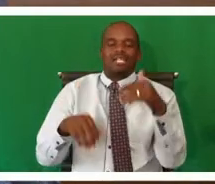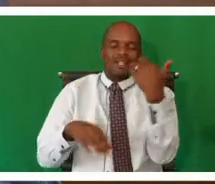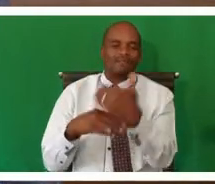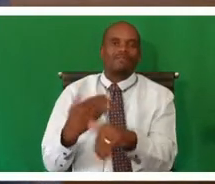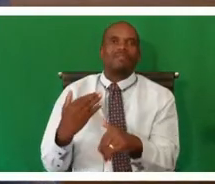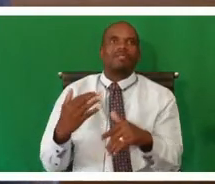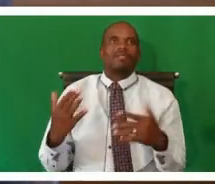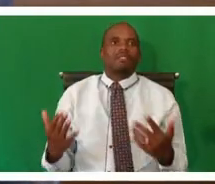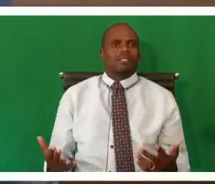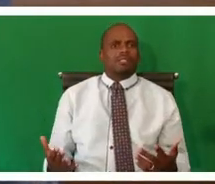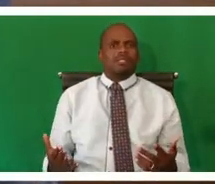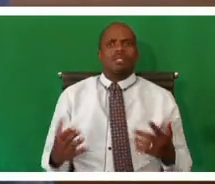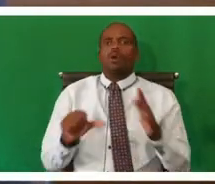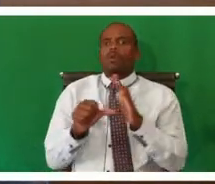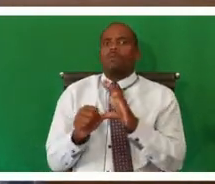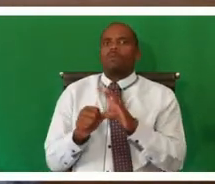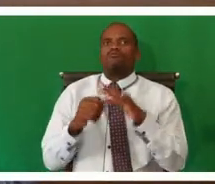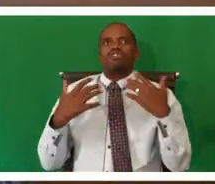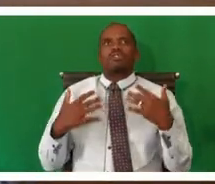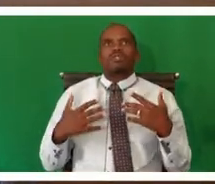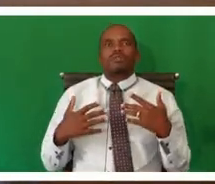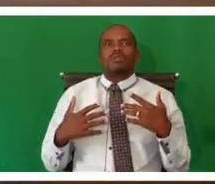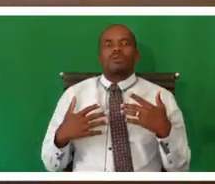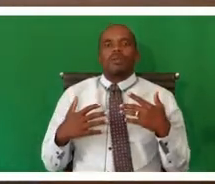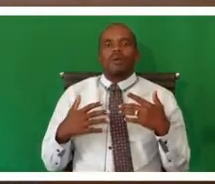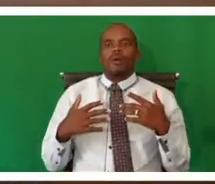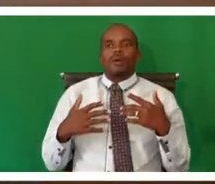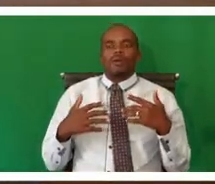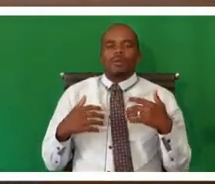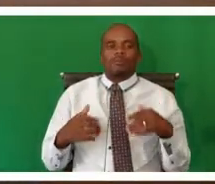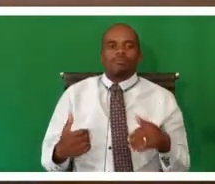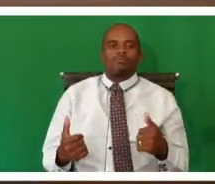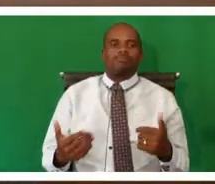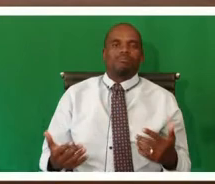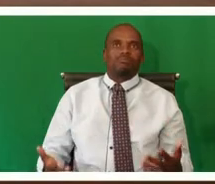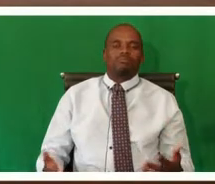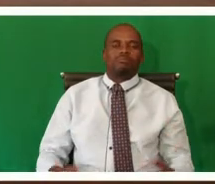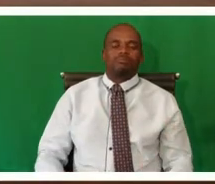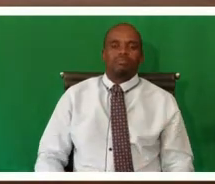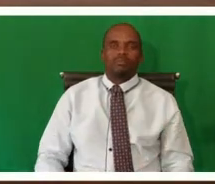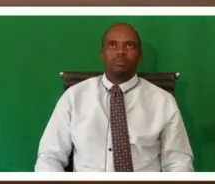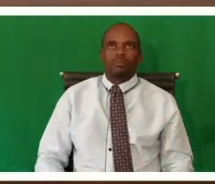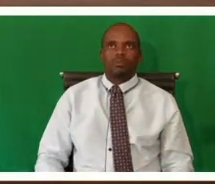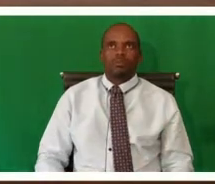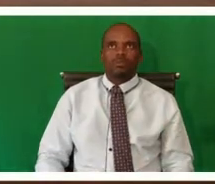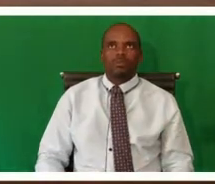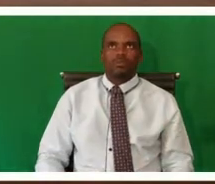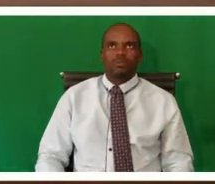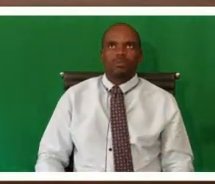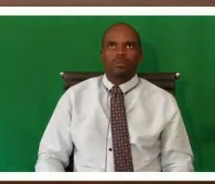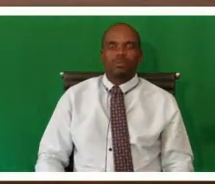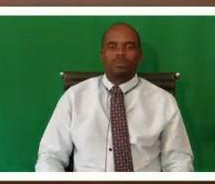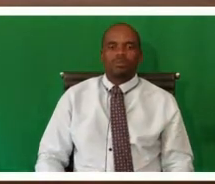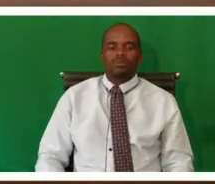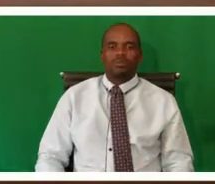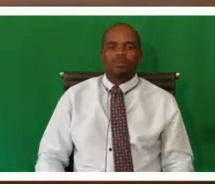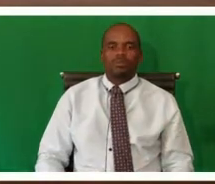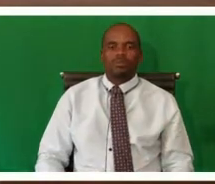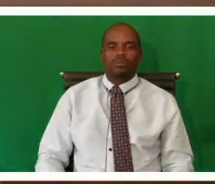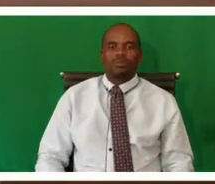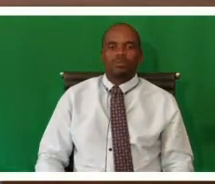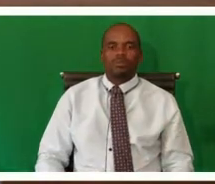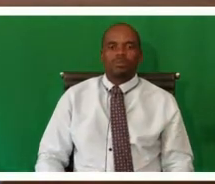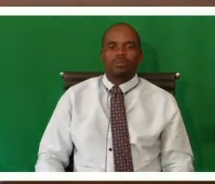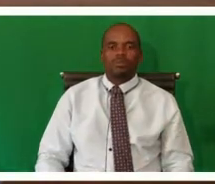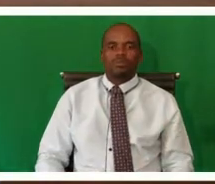will be completed by June, March this year. Upgrading of the old Eureka Hostel in Tabanchu. Upgrading of